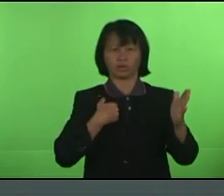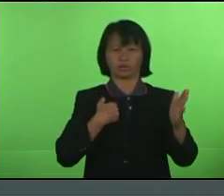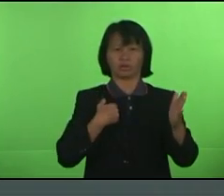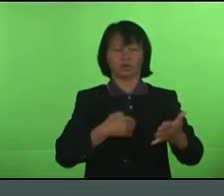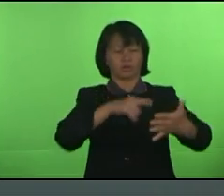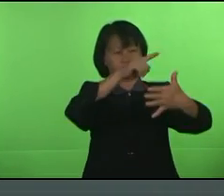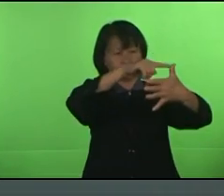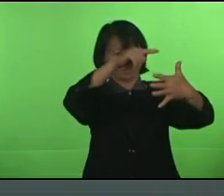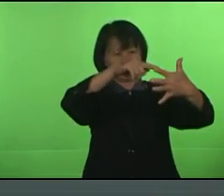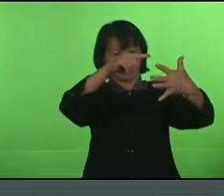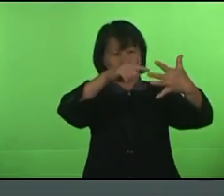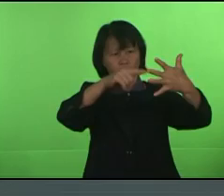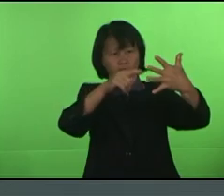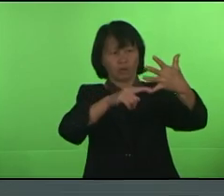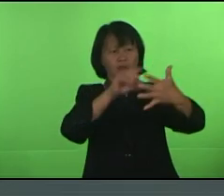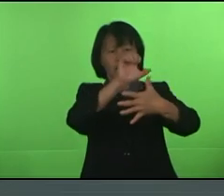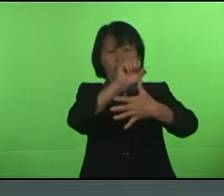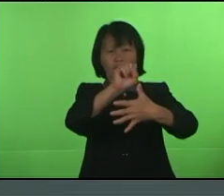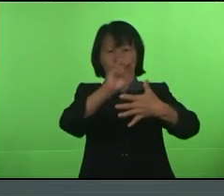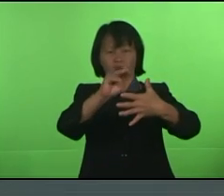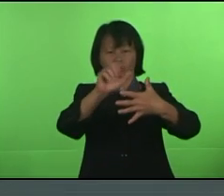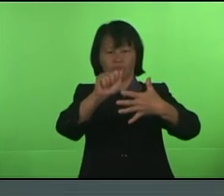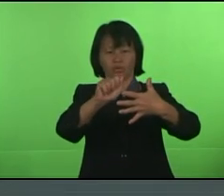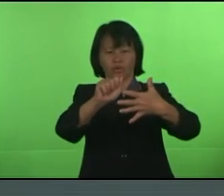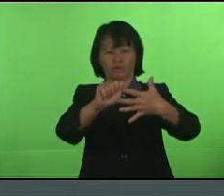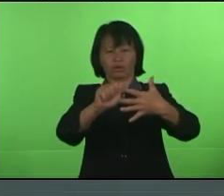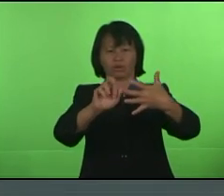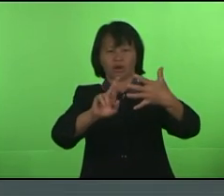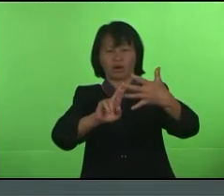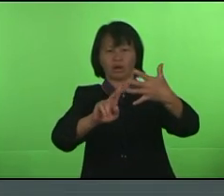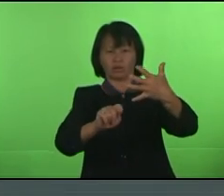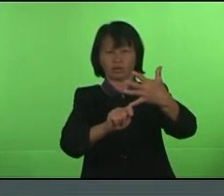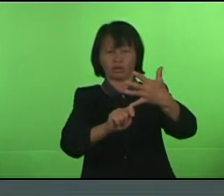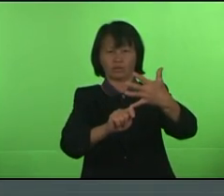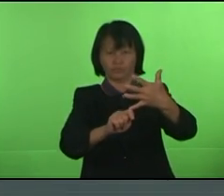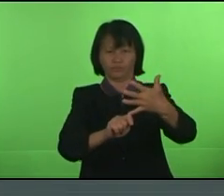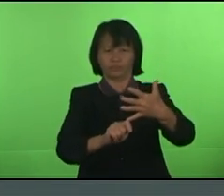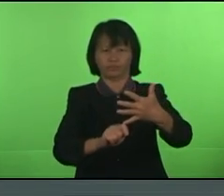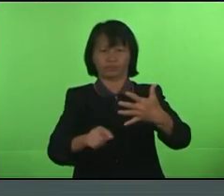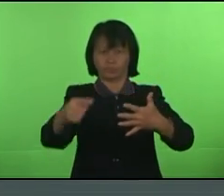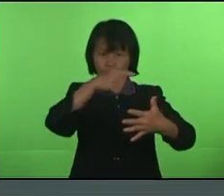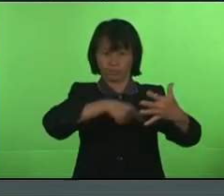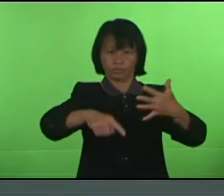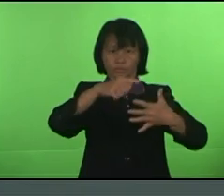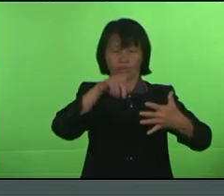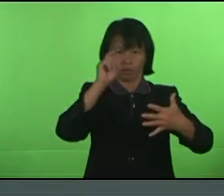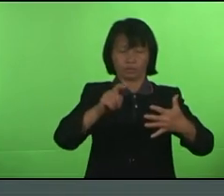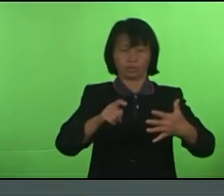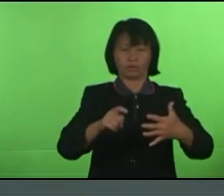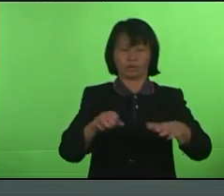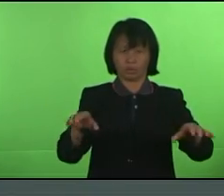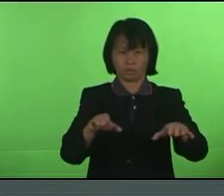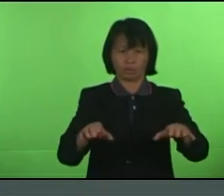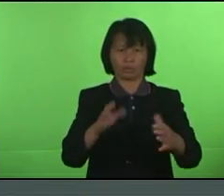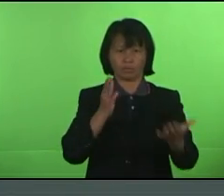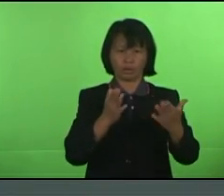aspects of goal setting can be done for any kind of goal you wish to, you aspire to do.